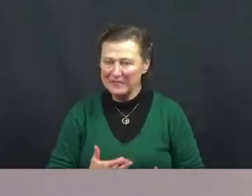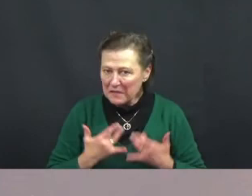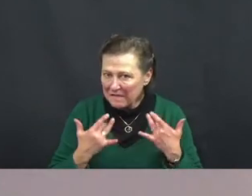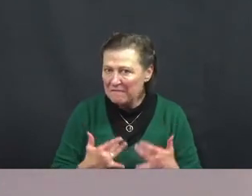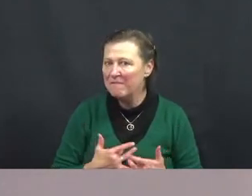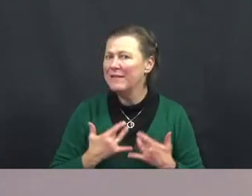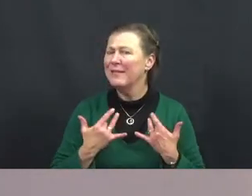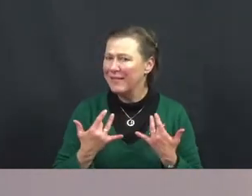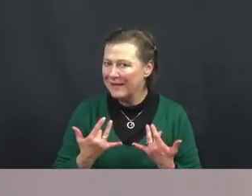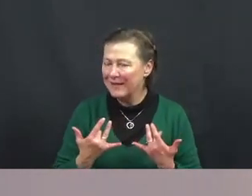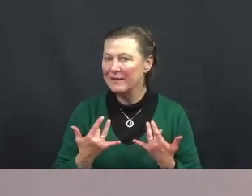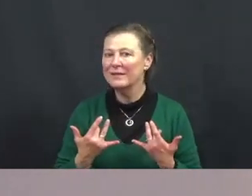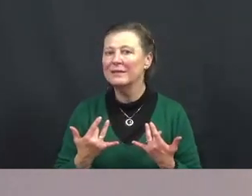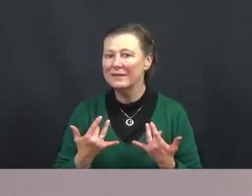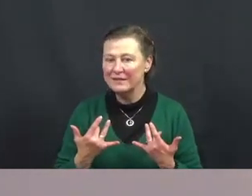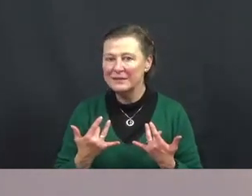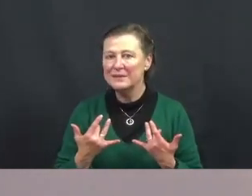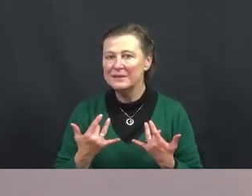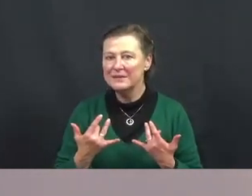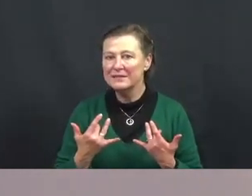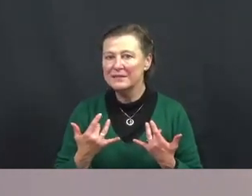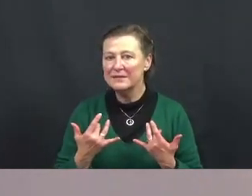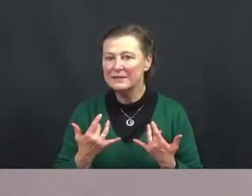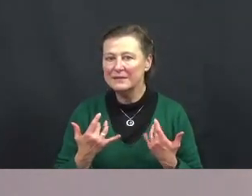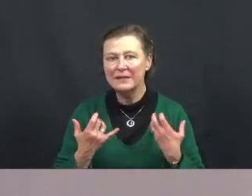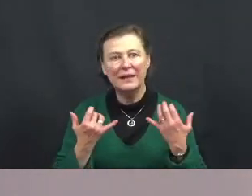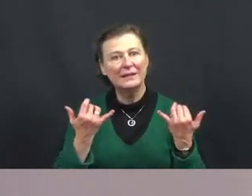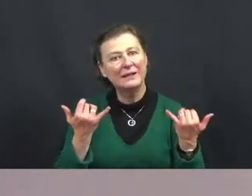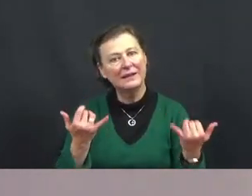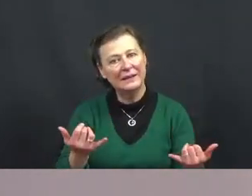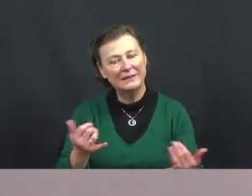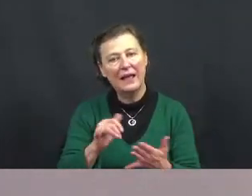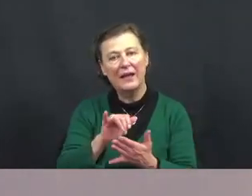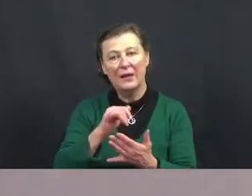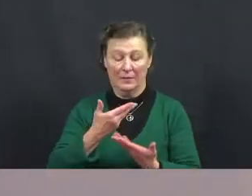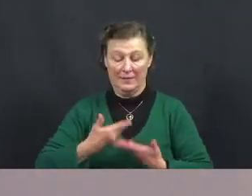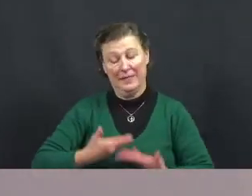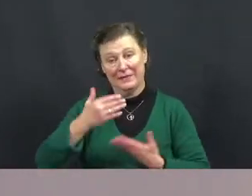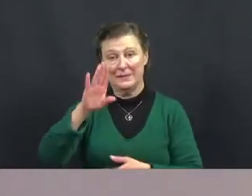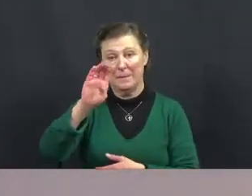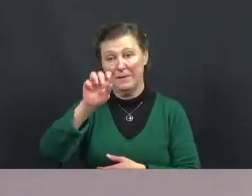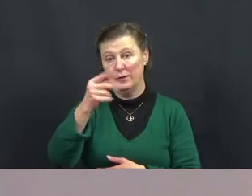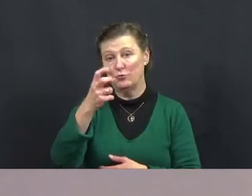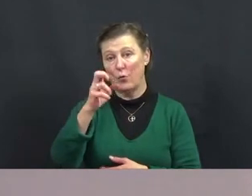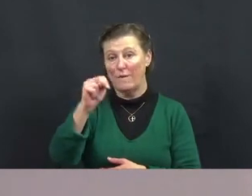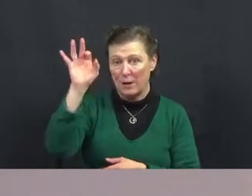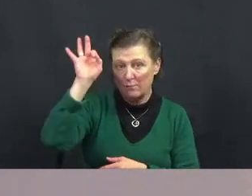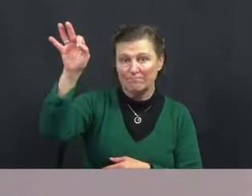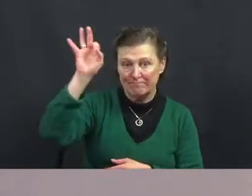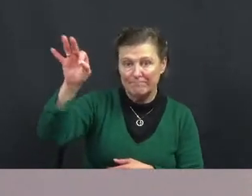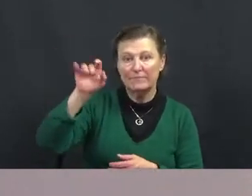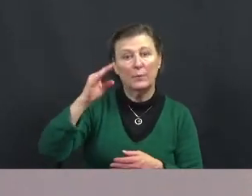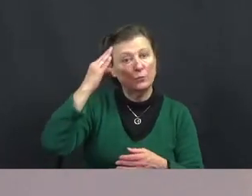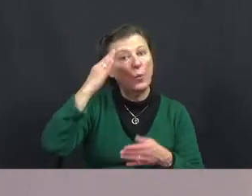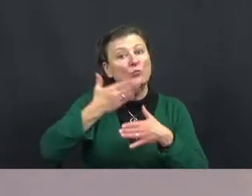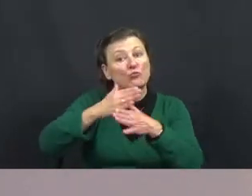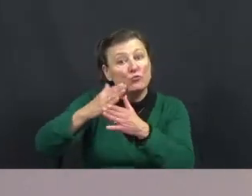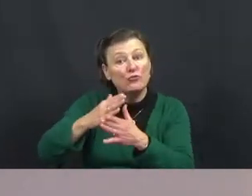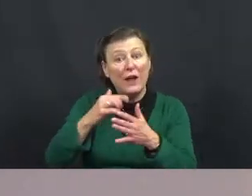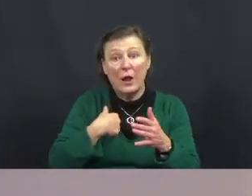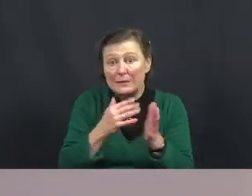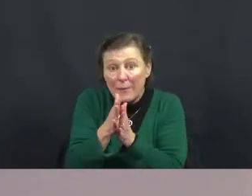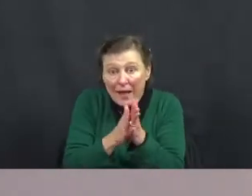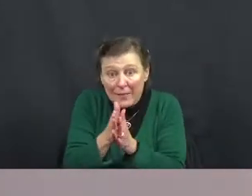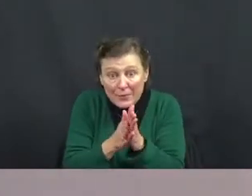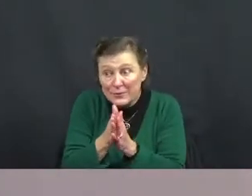feeling. And now, this Beethoven evangelist knows to share his enthusiasm,